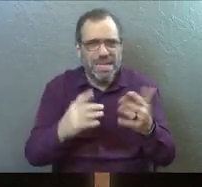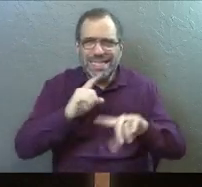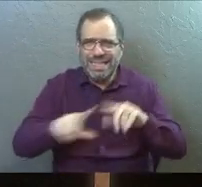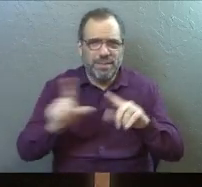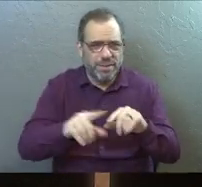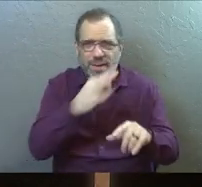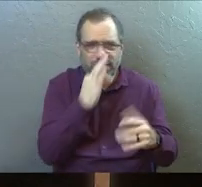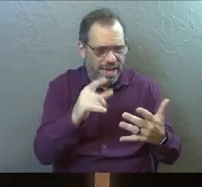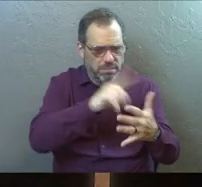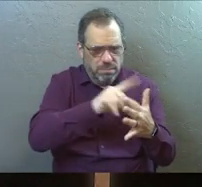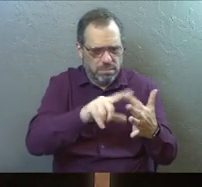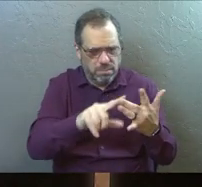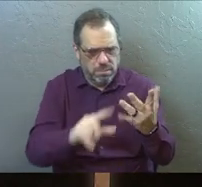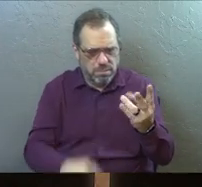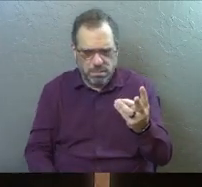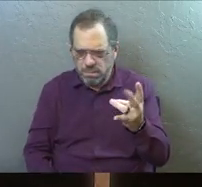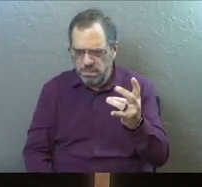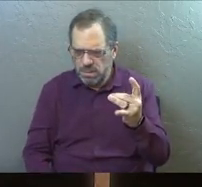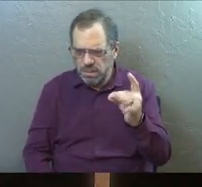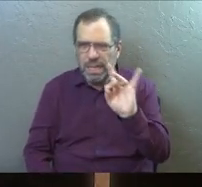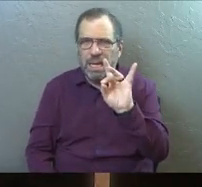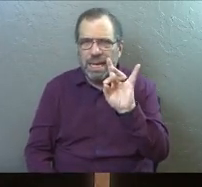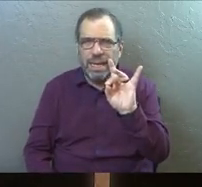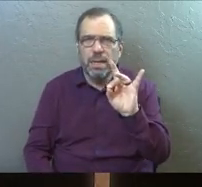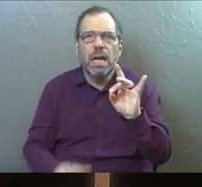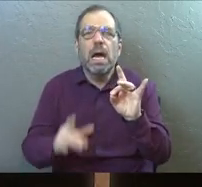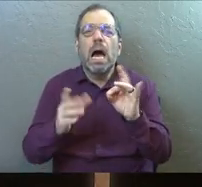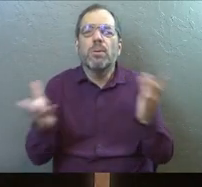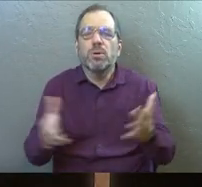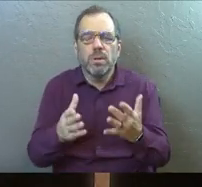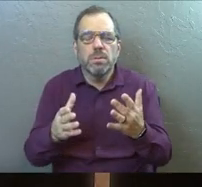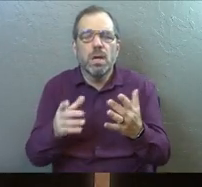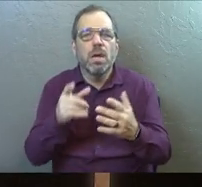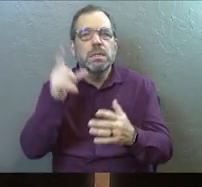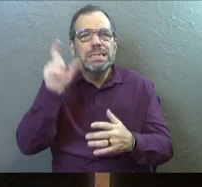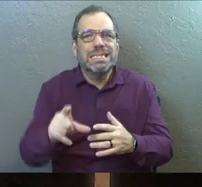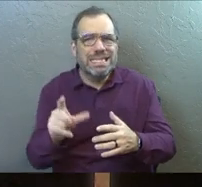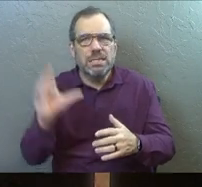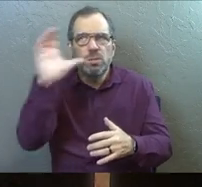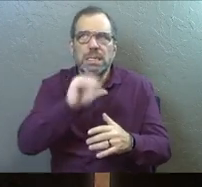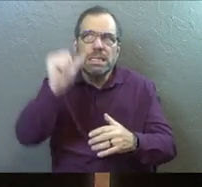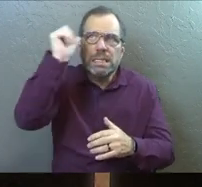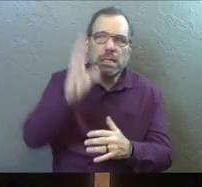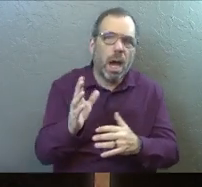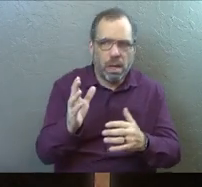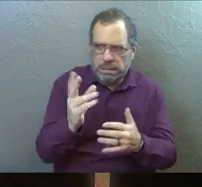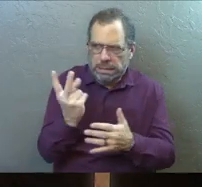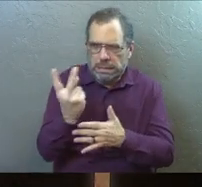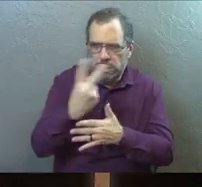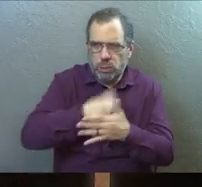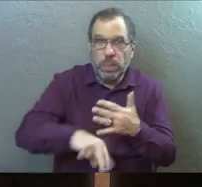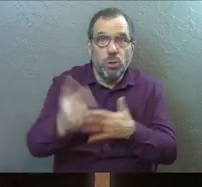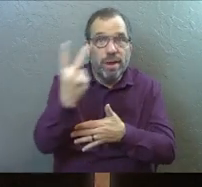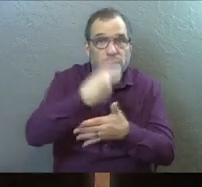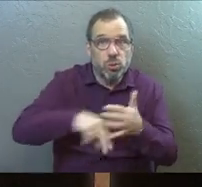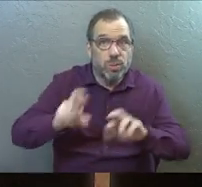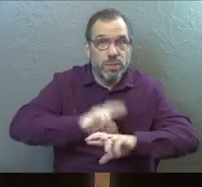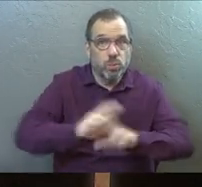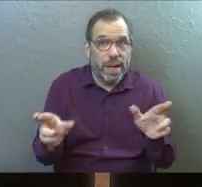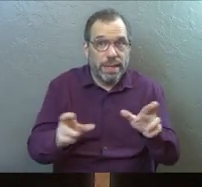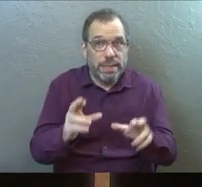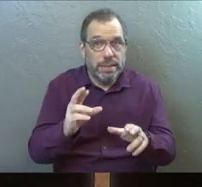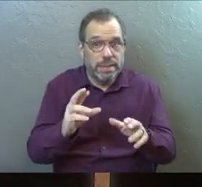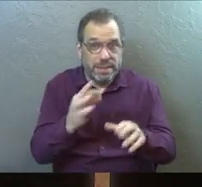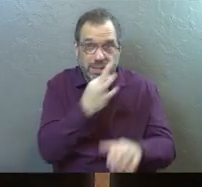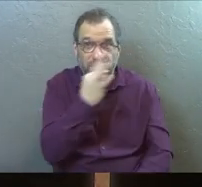lot of different kinds. What we're going to push you toward is you need to seek God across the next 2 weeks, because you got 2 weeks before